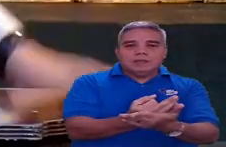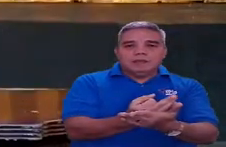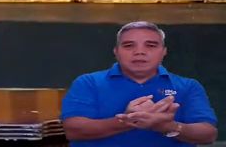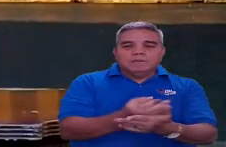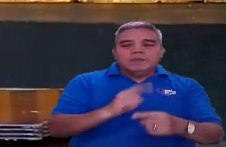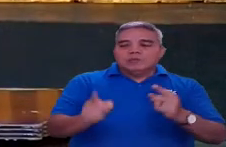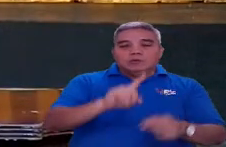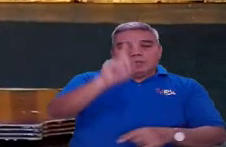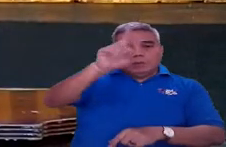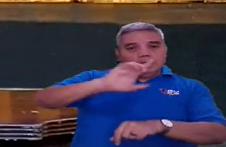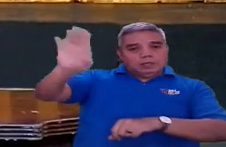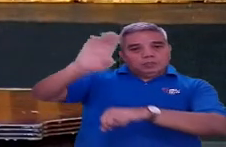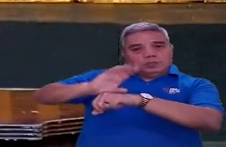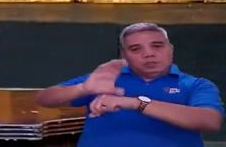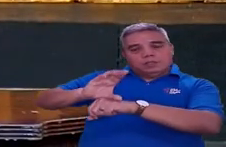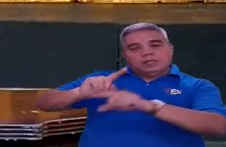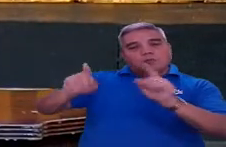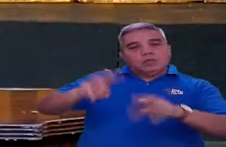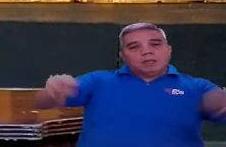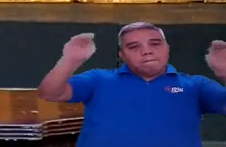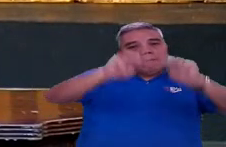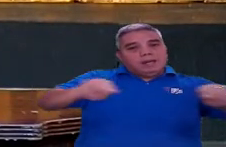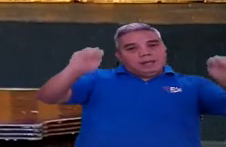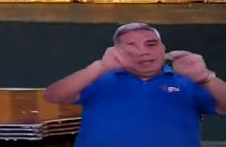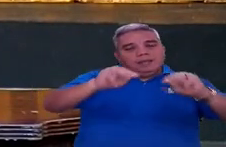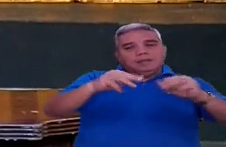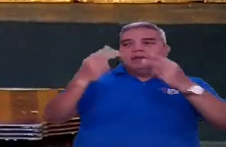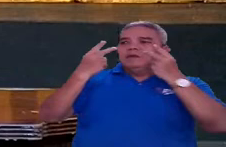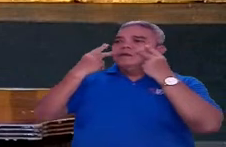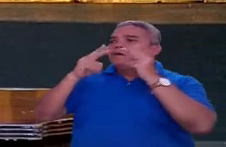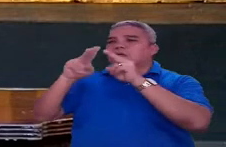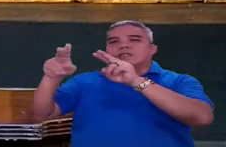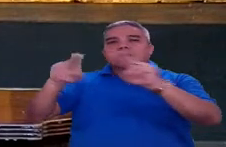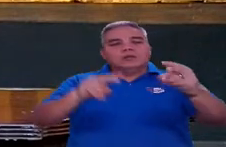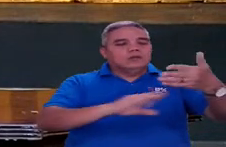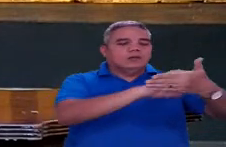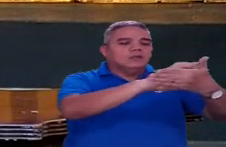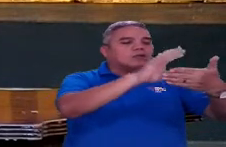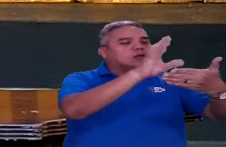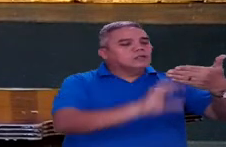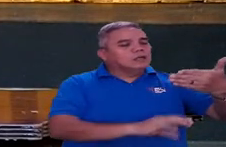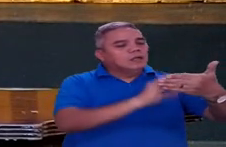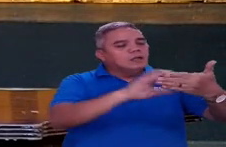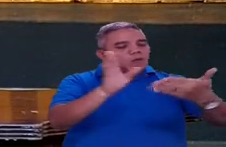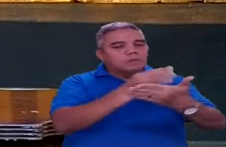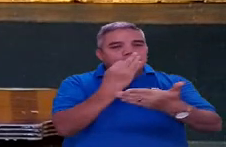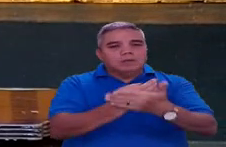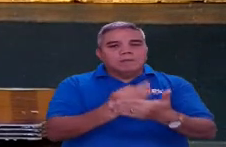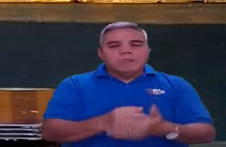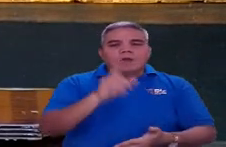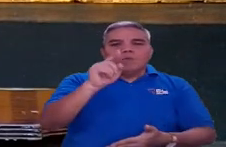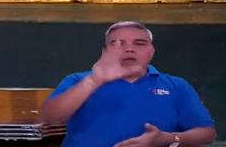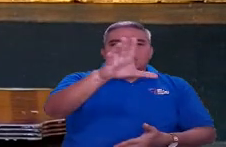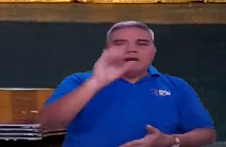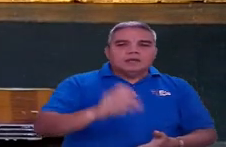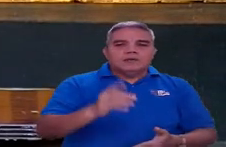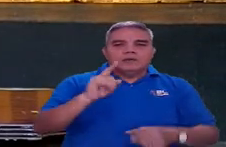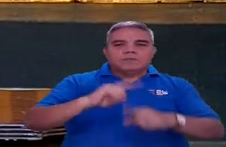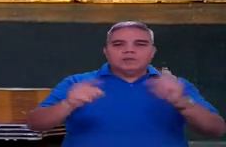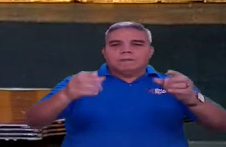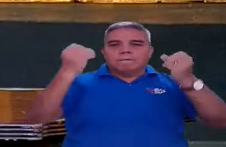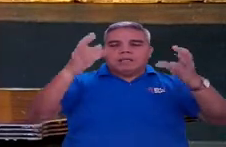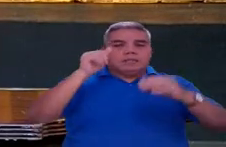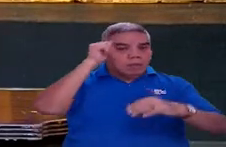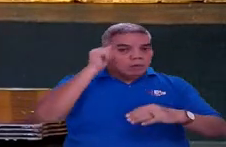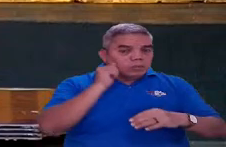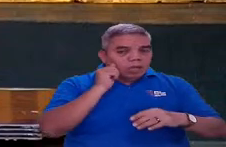I was in a church one time. That was Monday. Kita ko yung attendance nila, nakita ang offering. They have more than 100 adults and